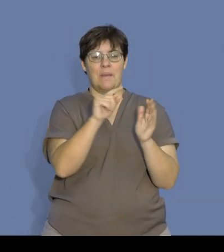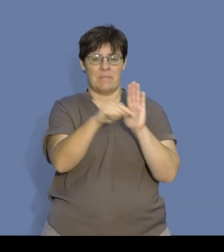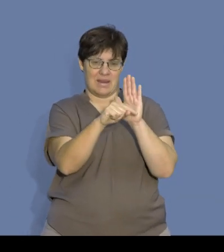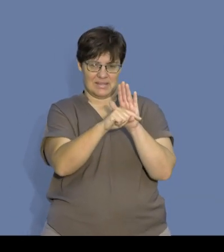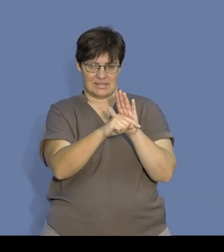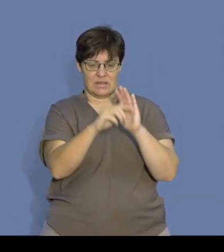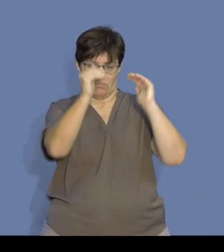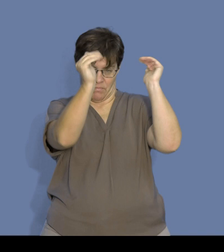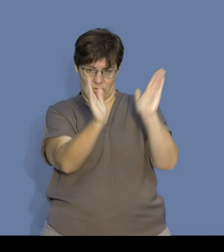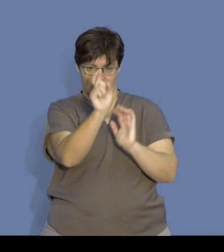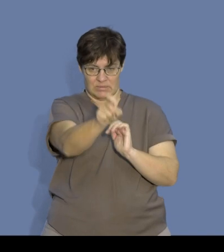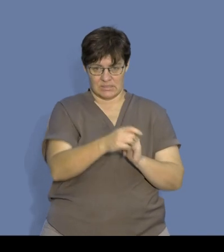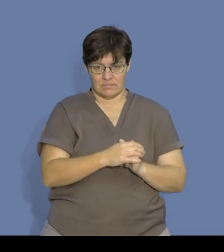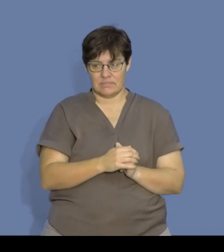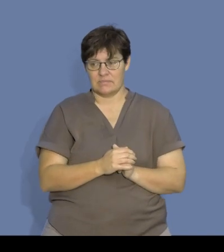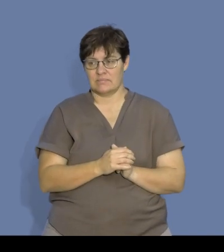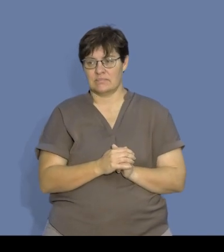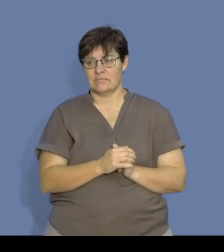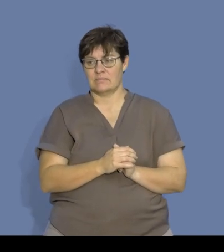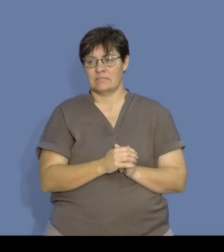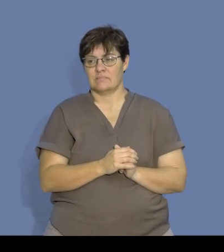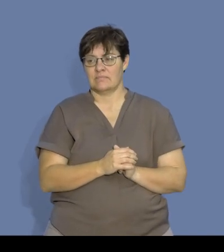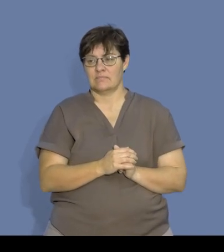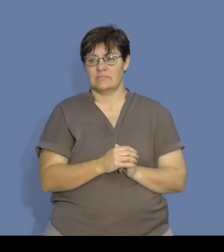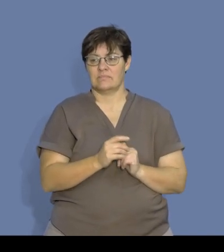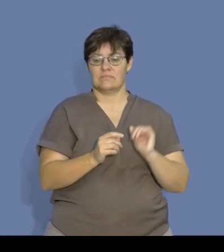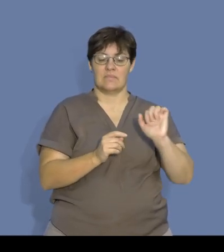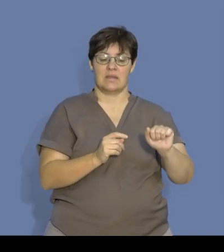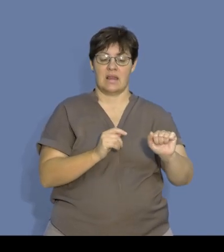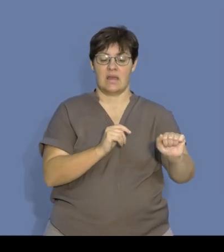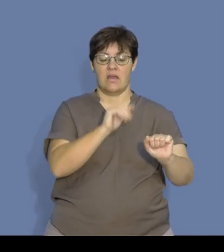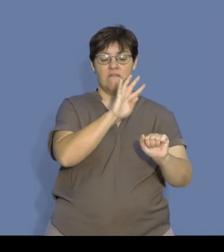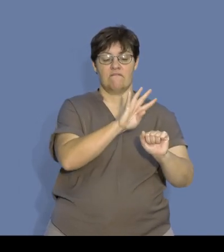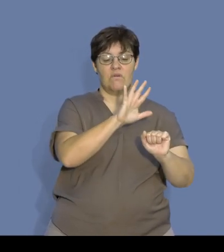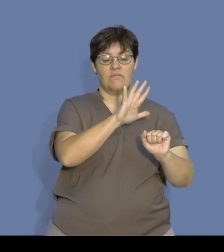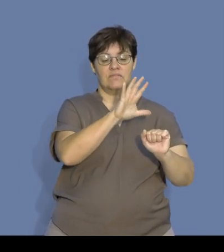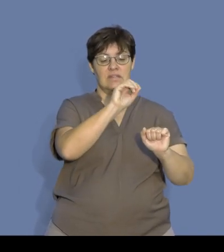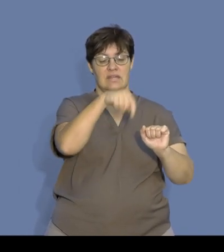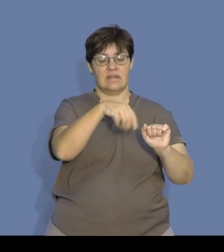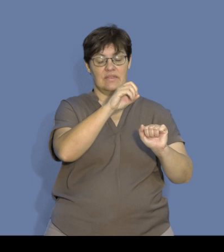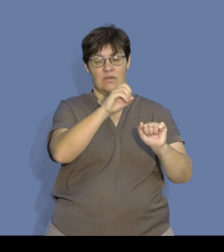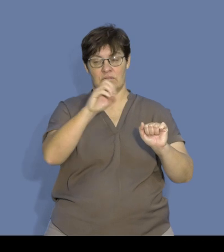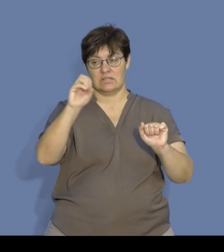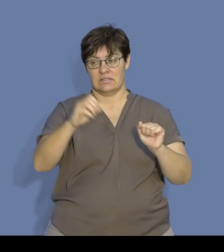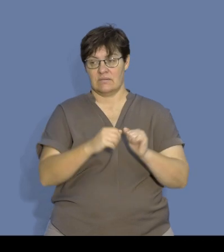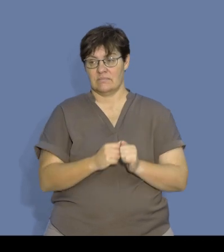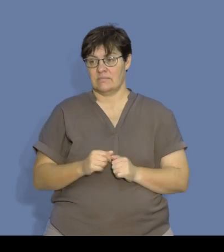be in brackets. So if I go back to my information, drawings for the year, Anele has